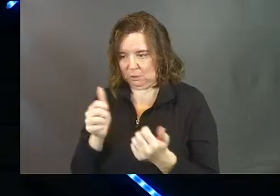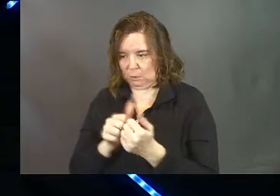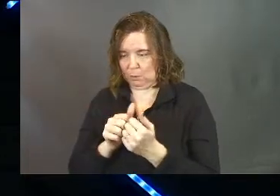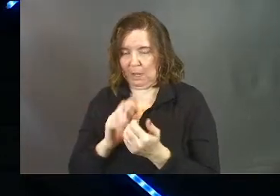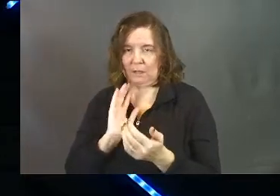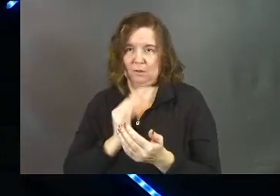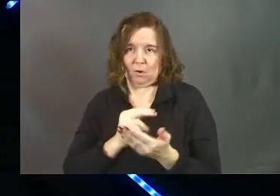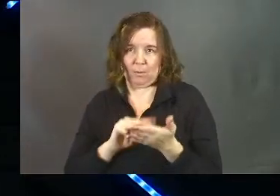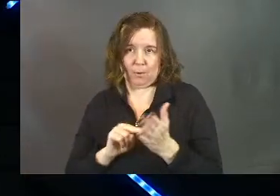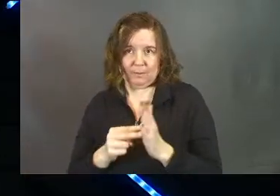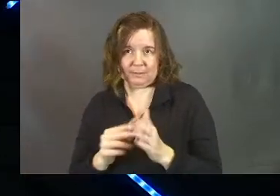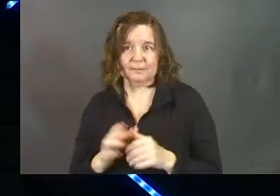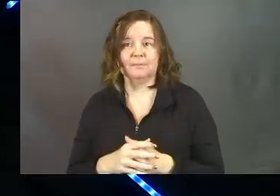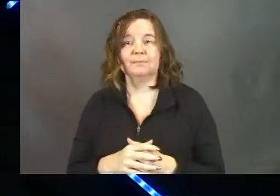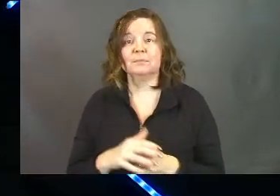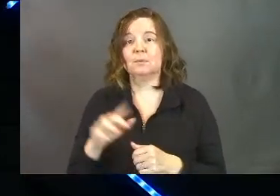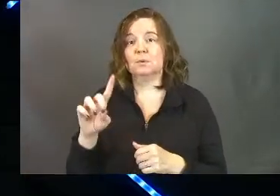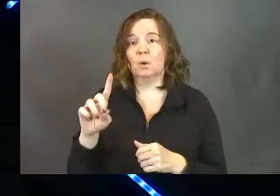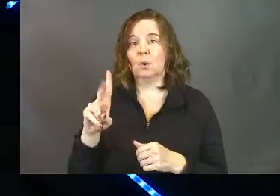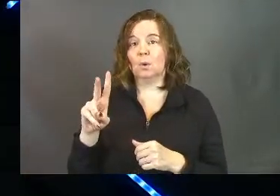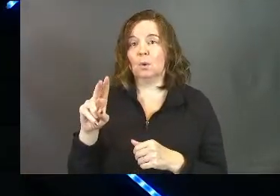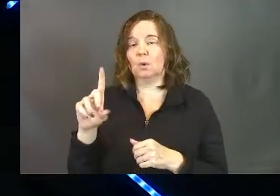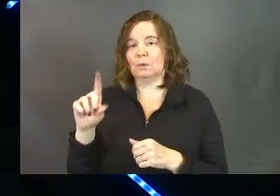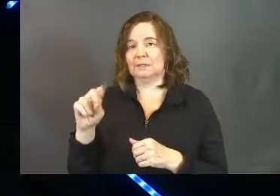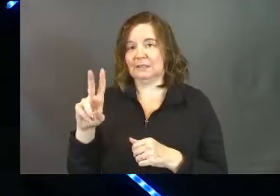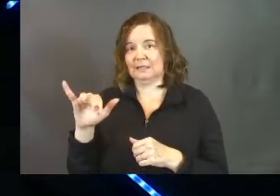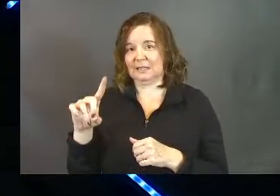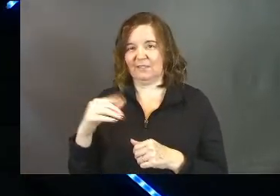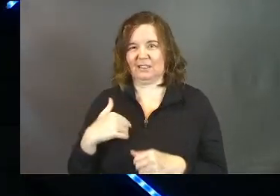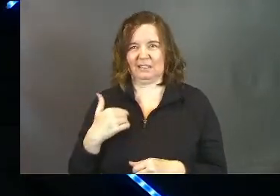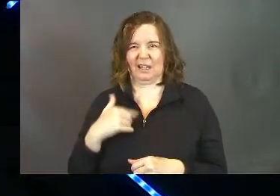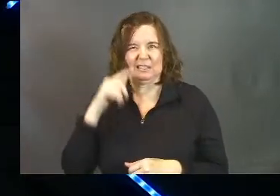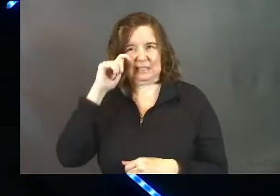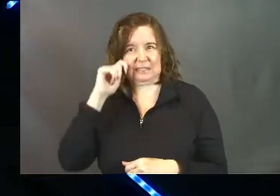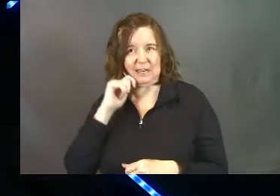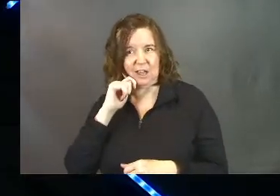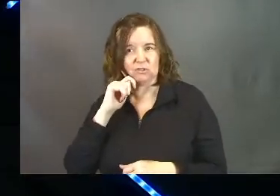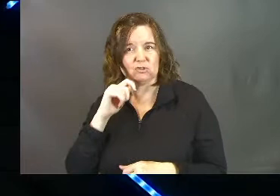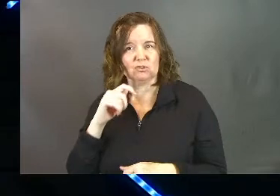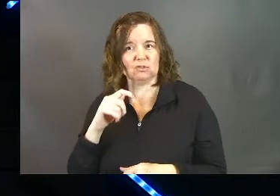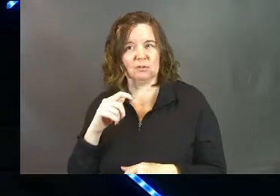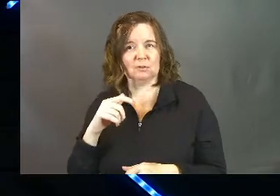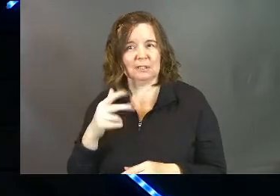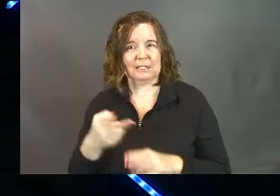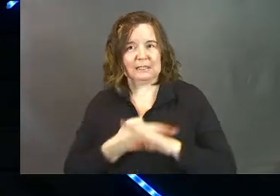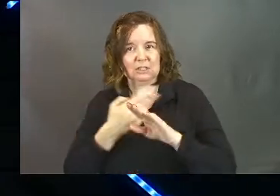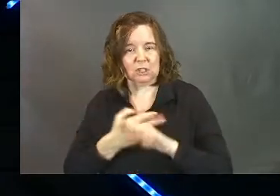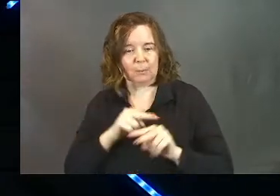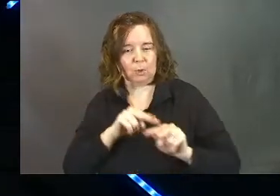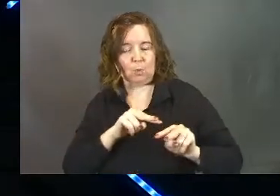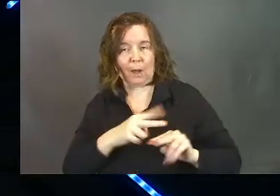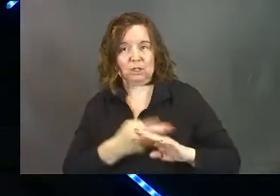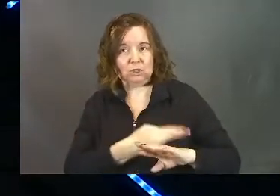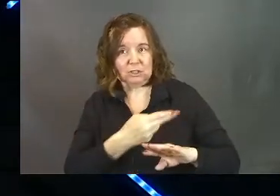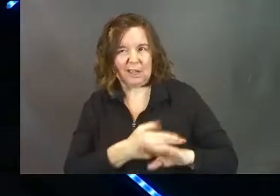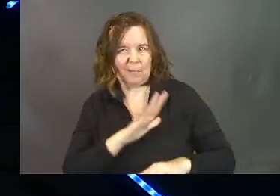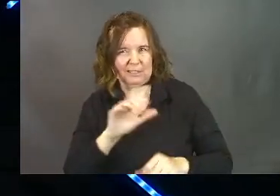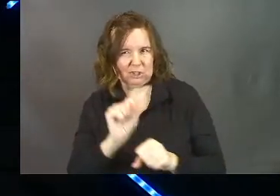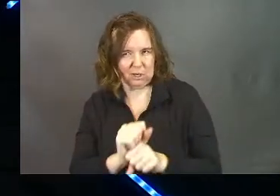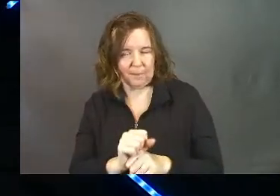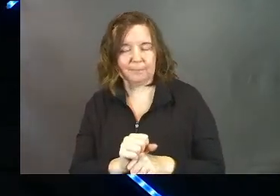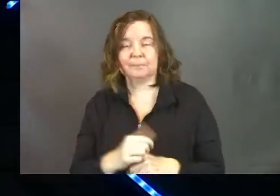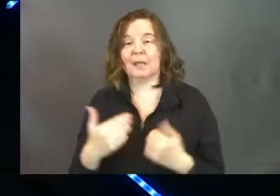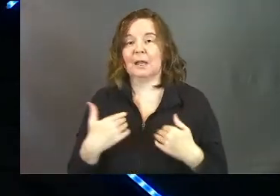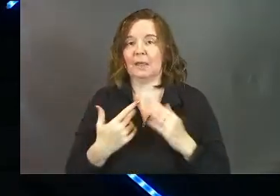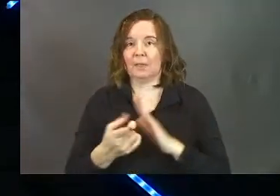our purpose. So David, he's a young guy. In his teens, he's a shepherd, right, looking after the sheep. That's his job. And David